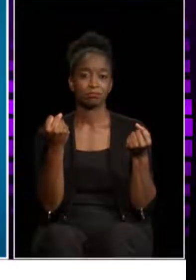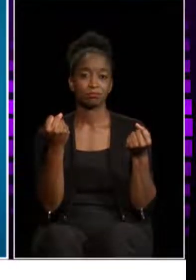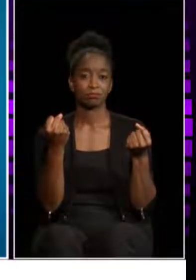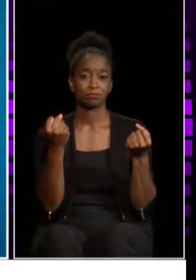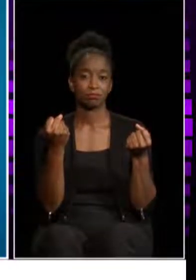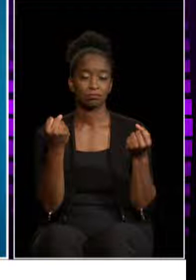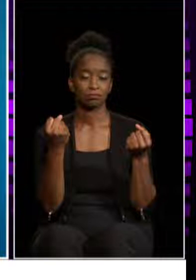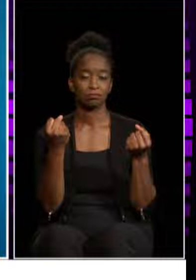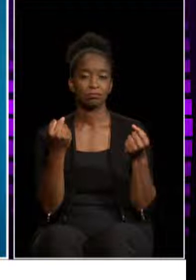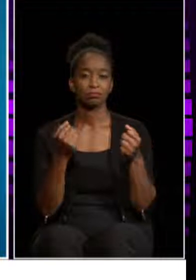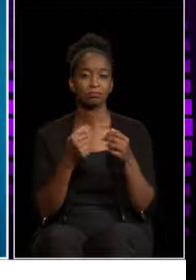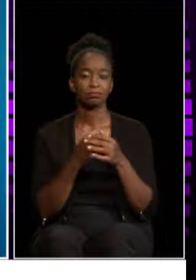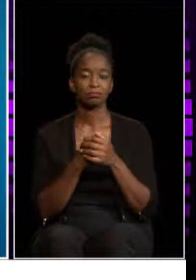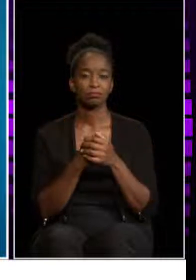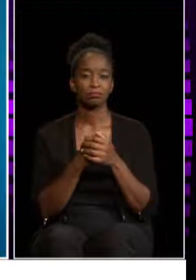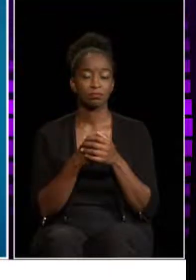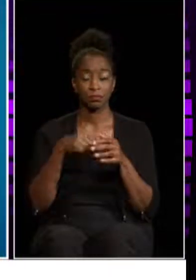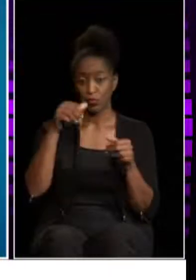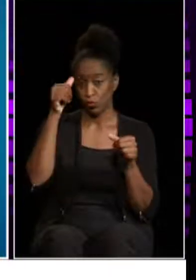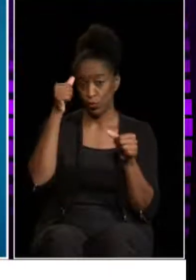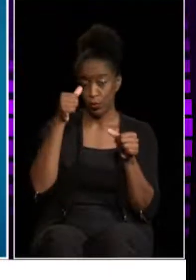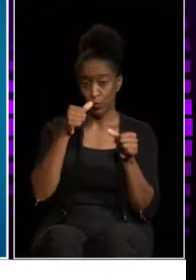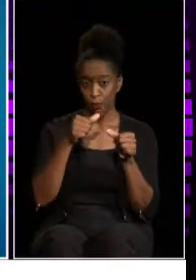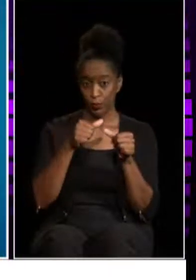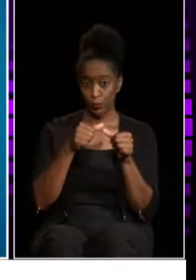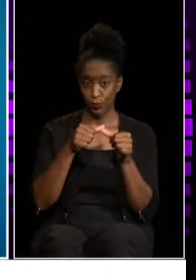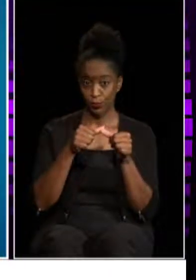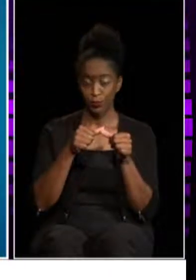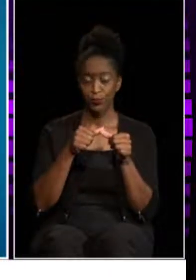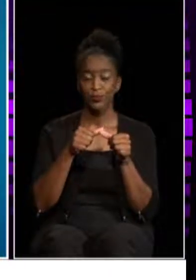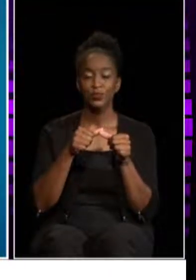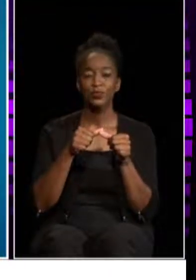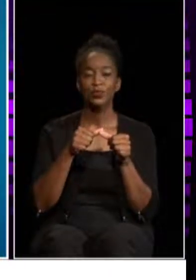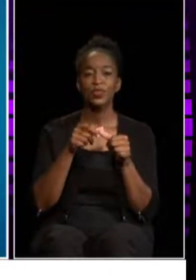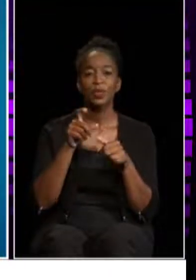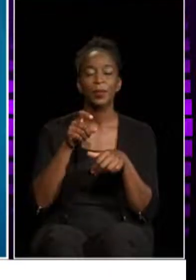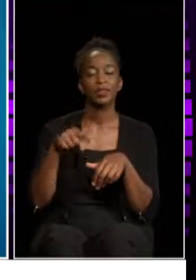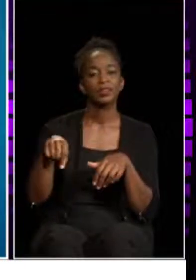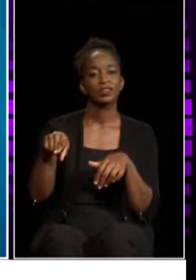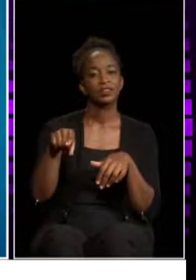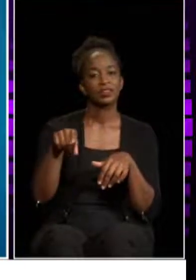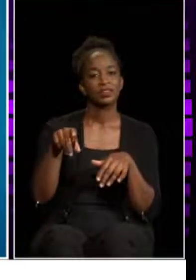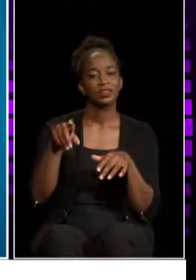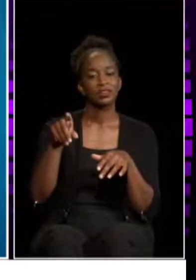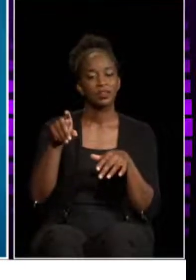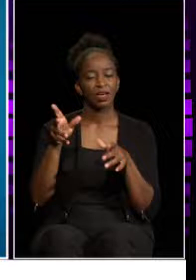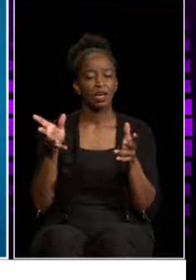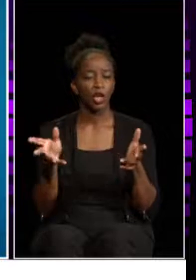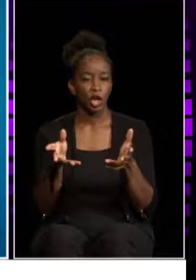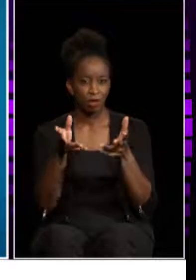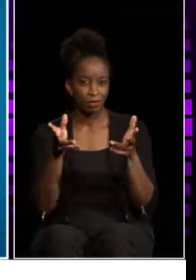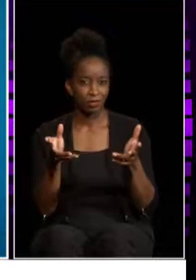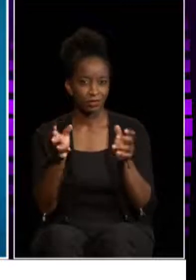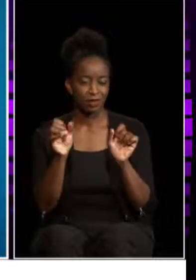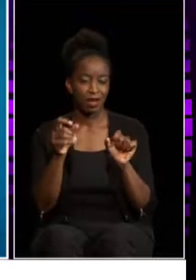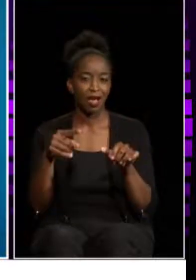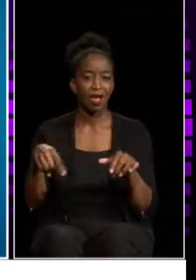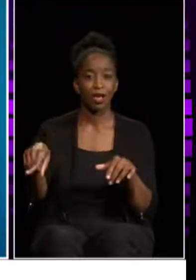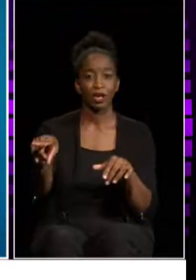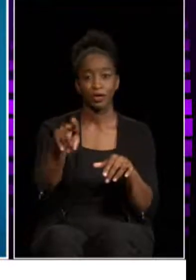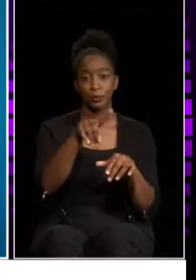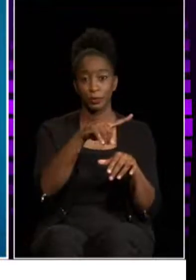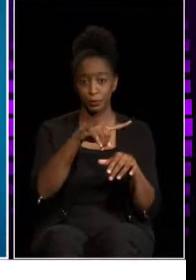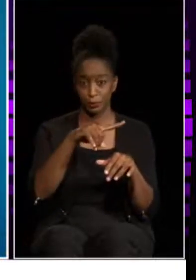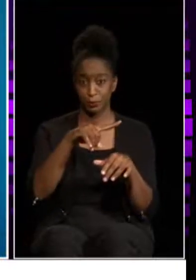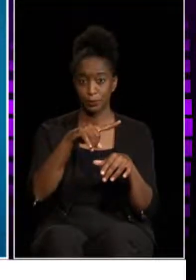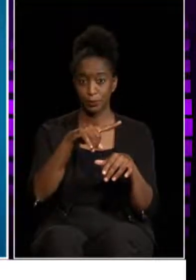to remind you to go and comment, like, and share on the Division of Youth Affairs Facebook page or the